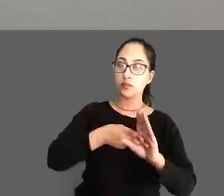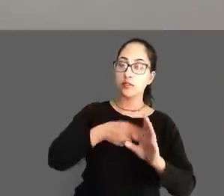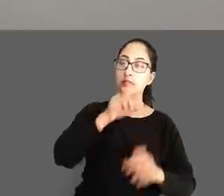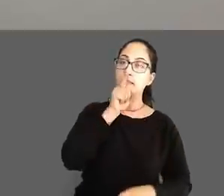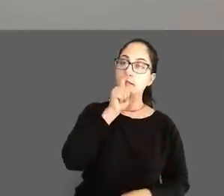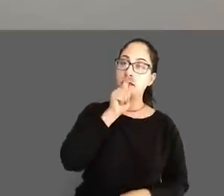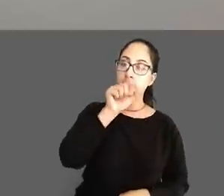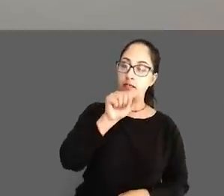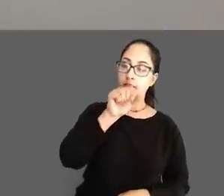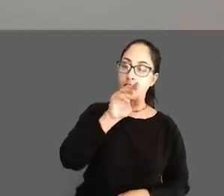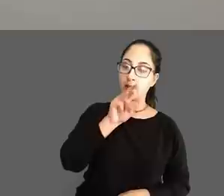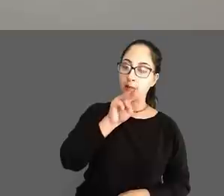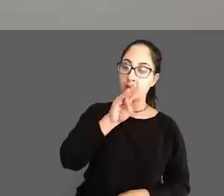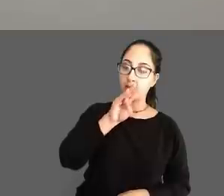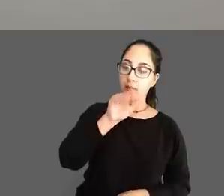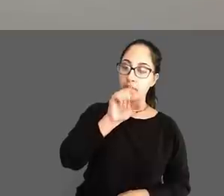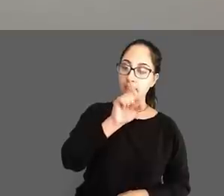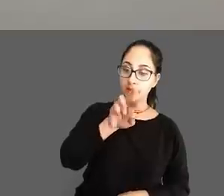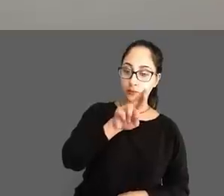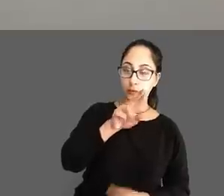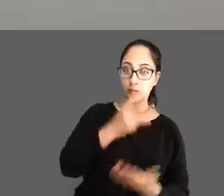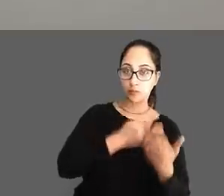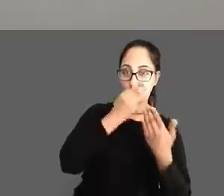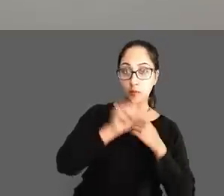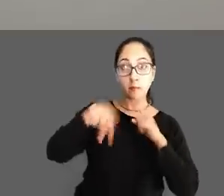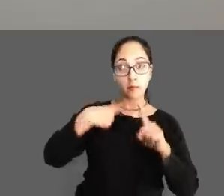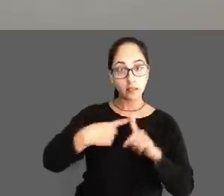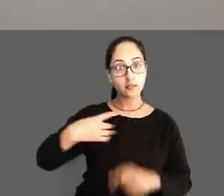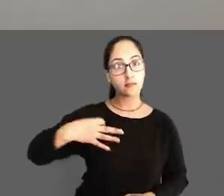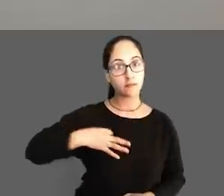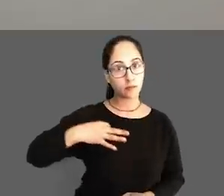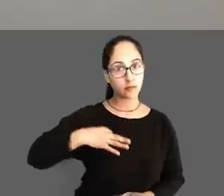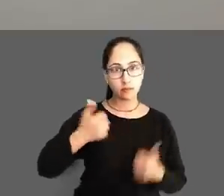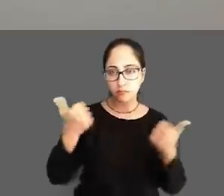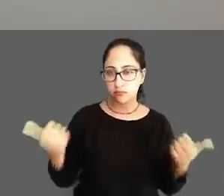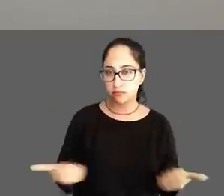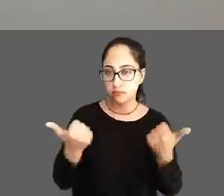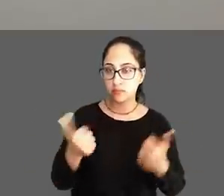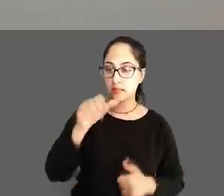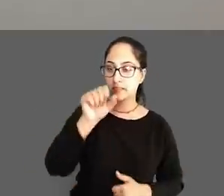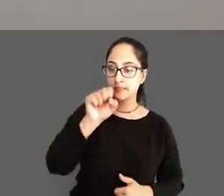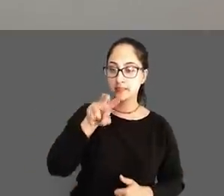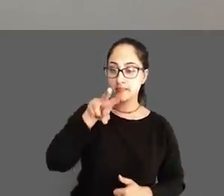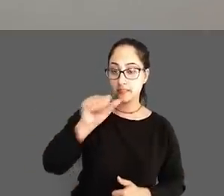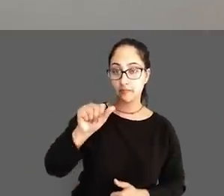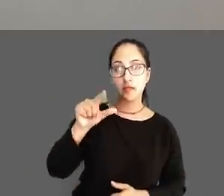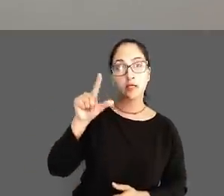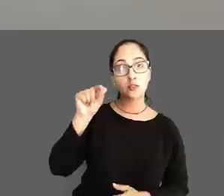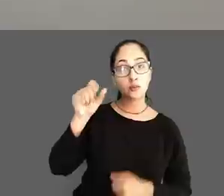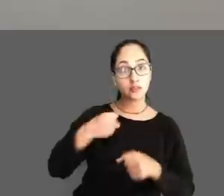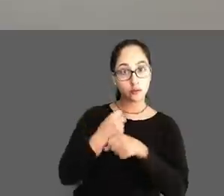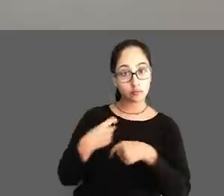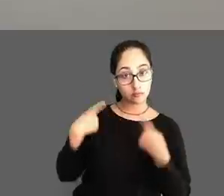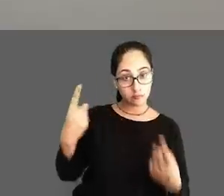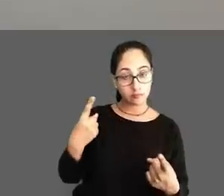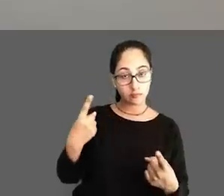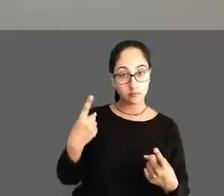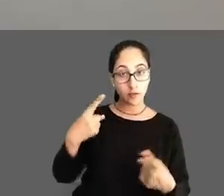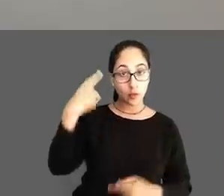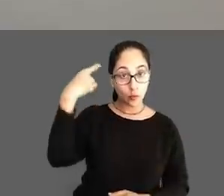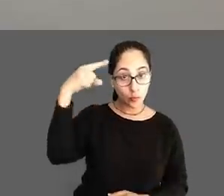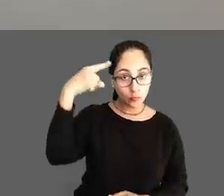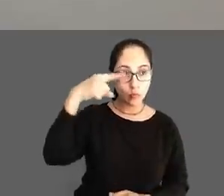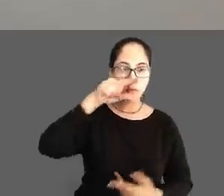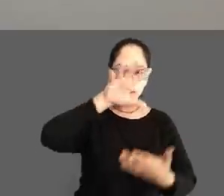Program and have performed many Sabra opportunities over the last 20 years so that I can learn and grow and be